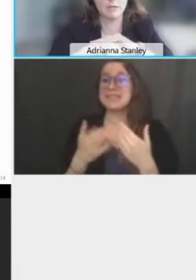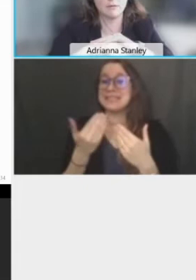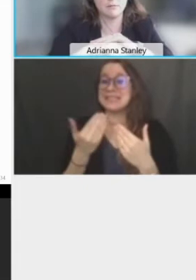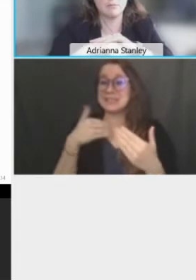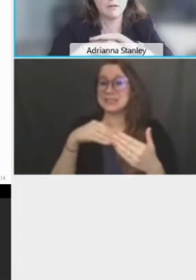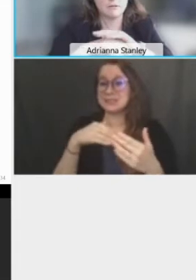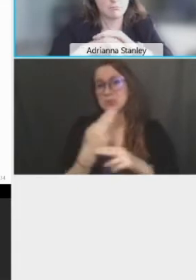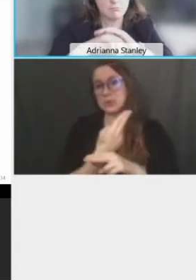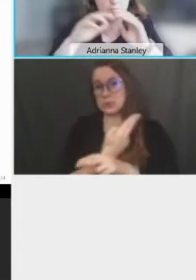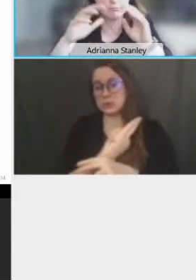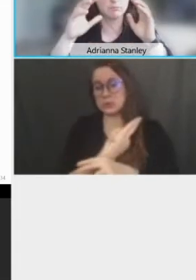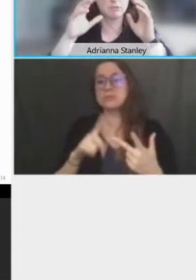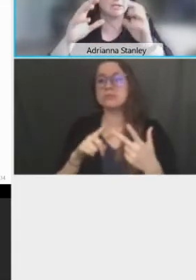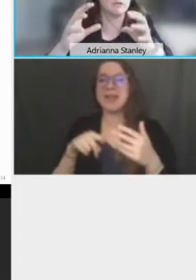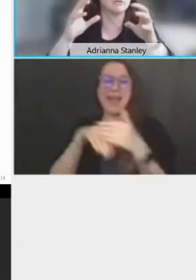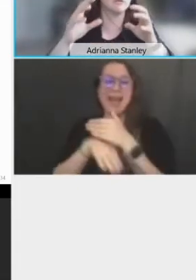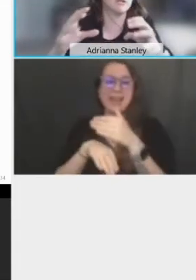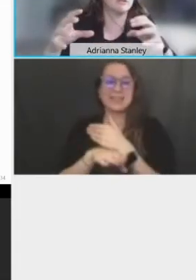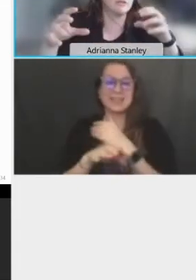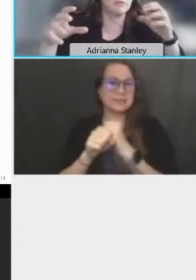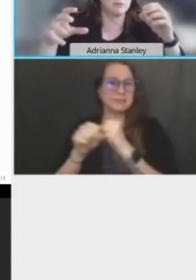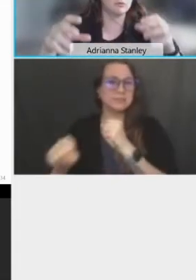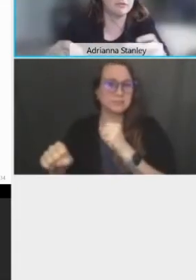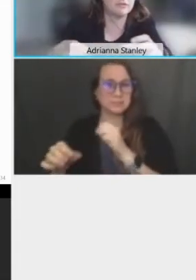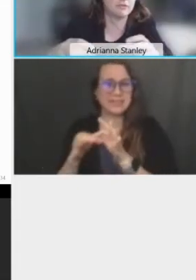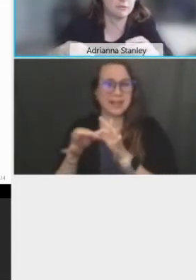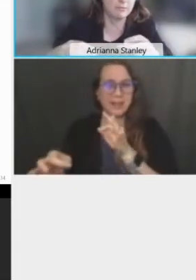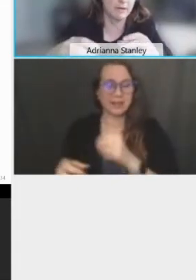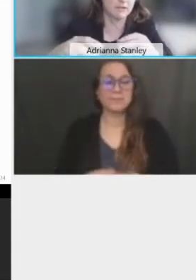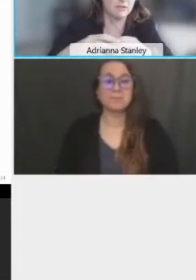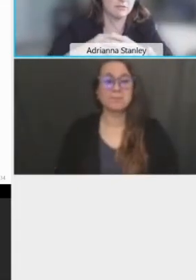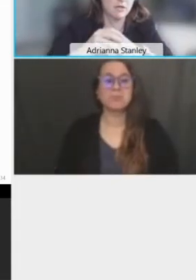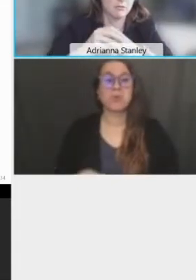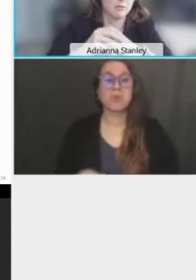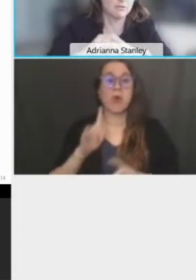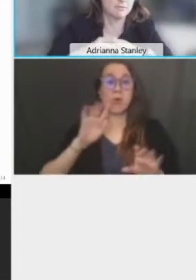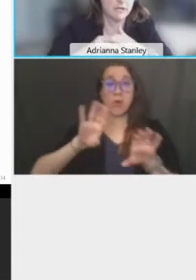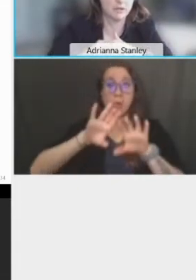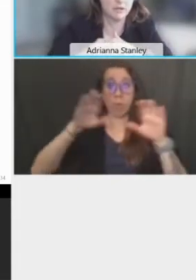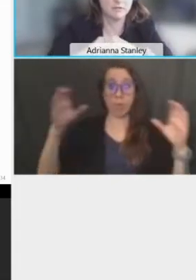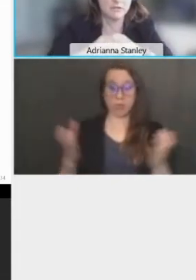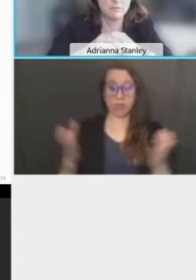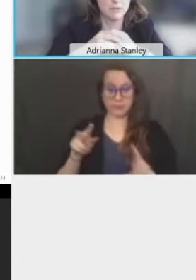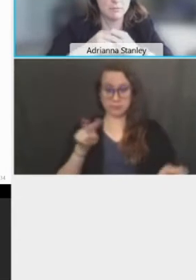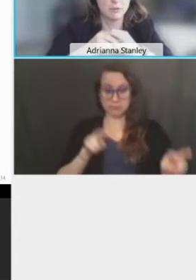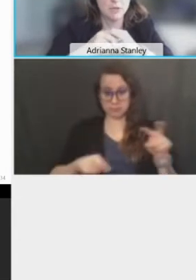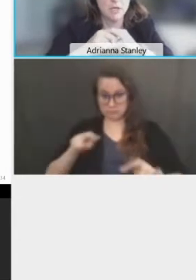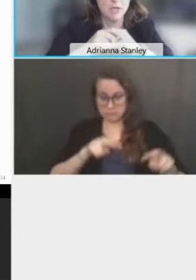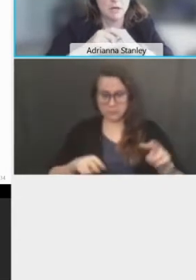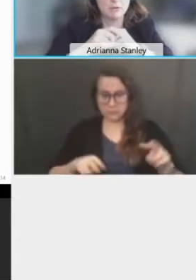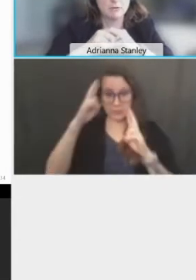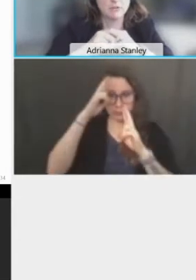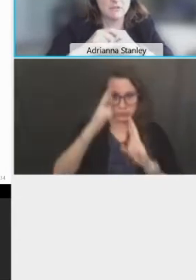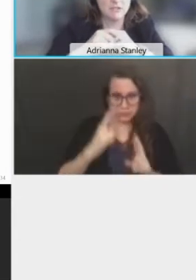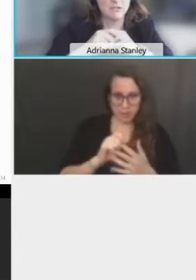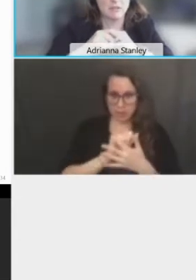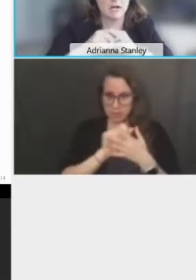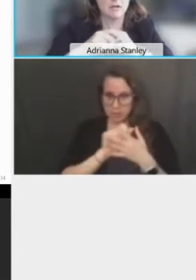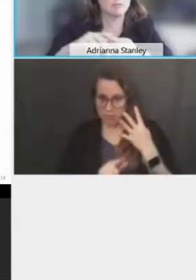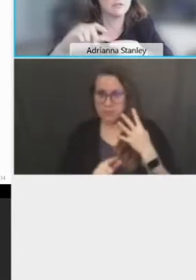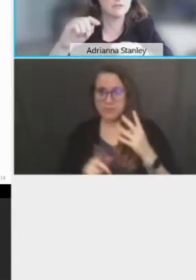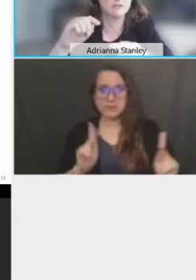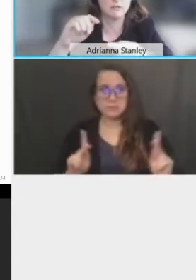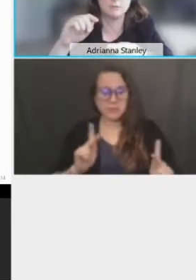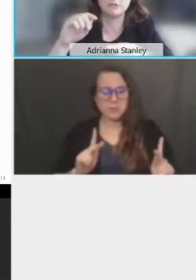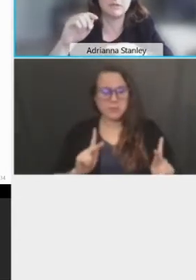through and taking a look at this from a holistic perspective with respect to all of these people. And we really see a